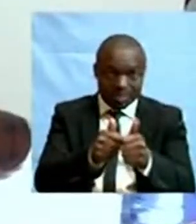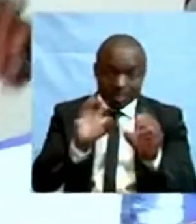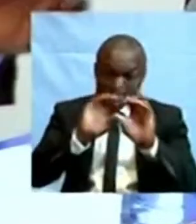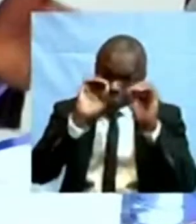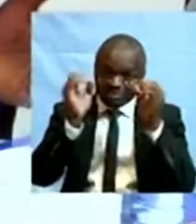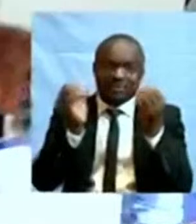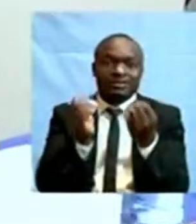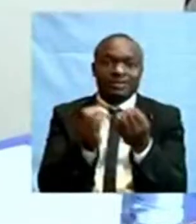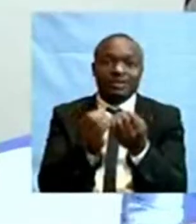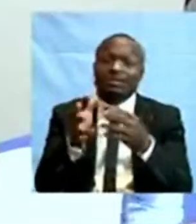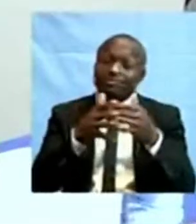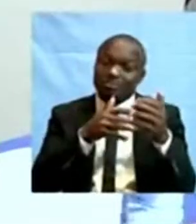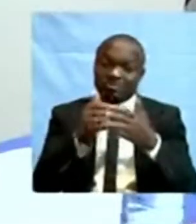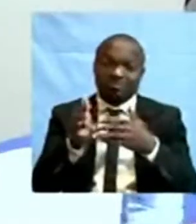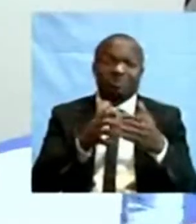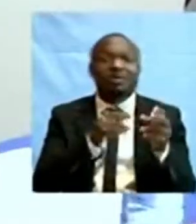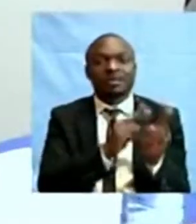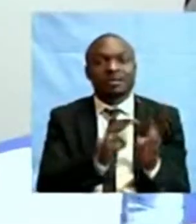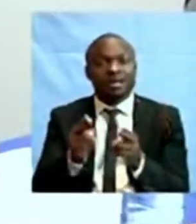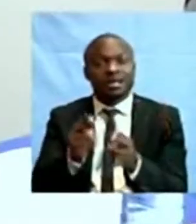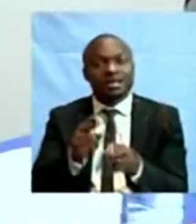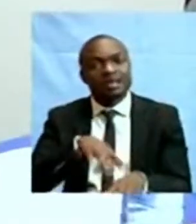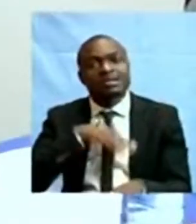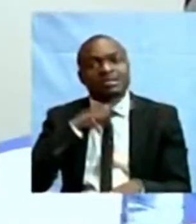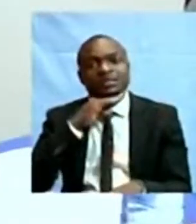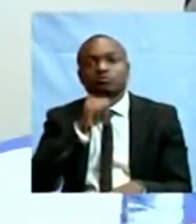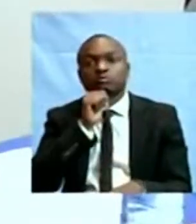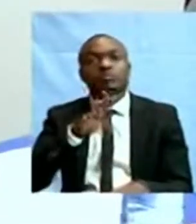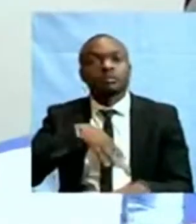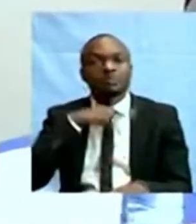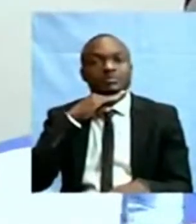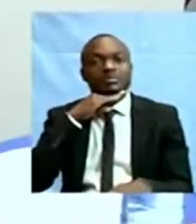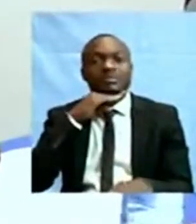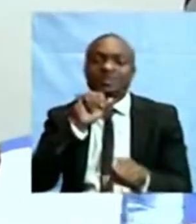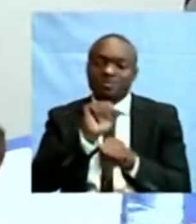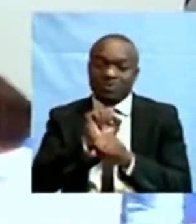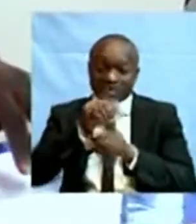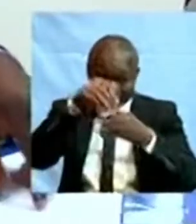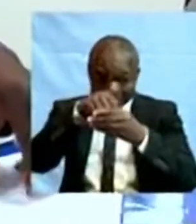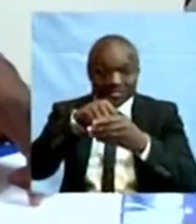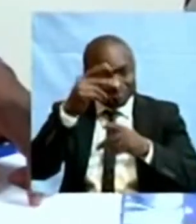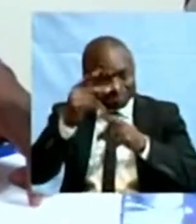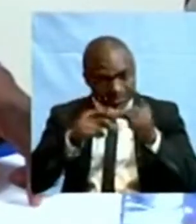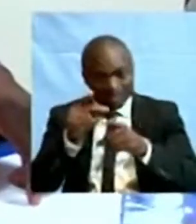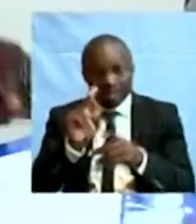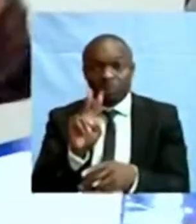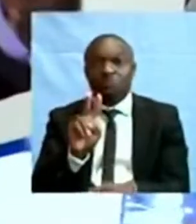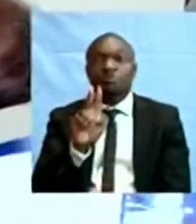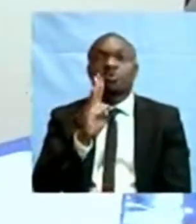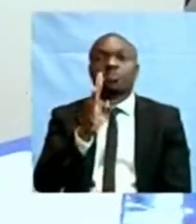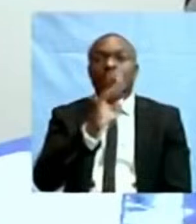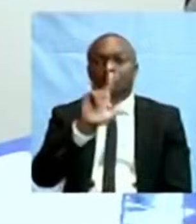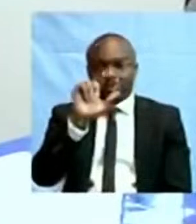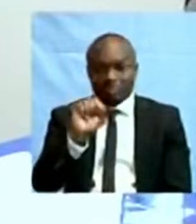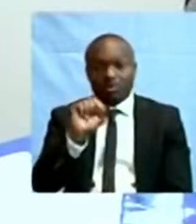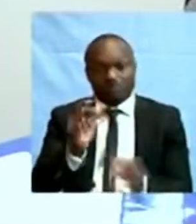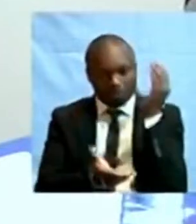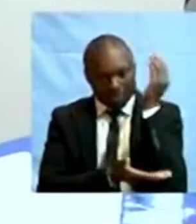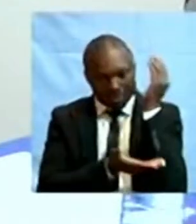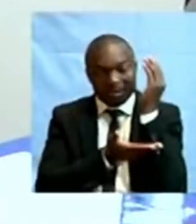So simple answer, is it adequate or not? It's a work in progress, and I think these 2 bills will help improve